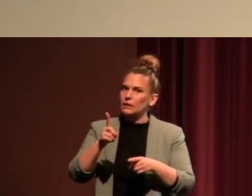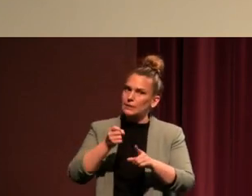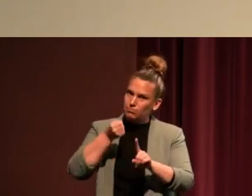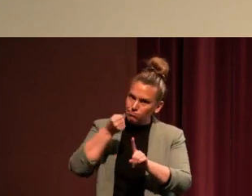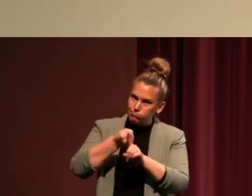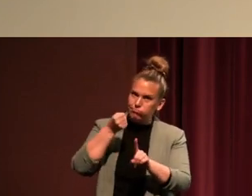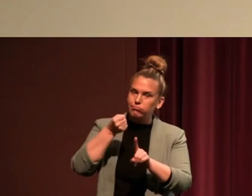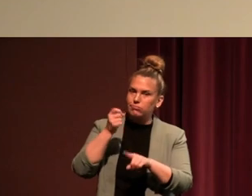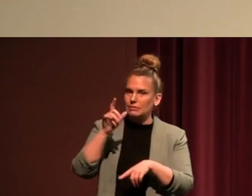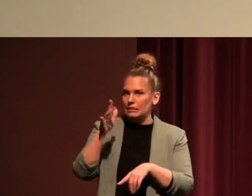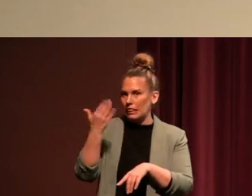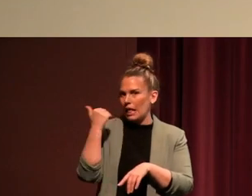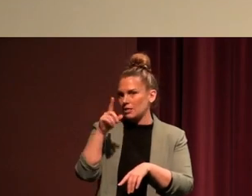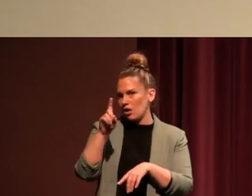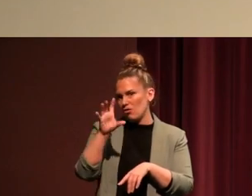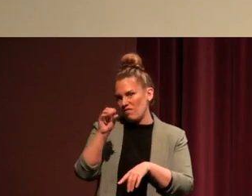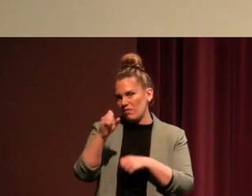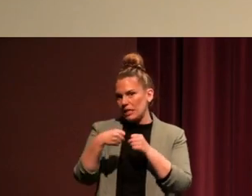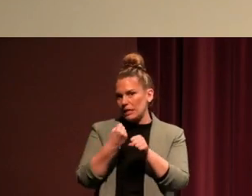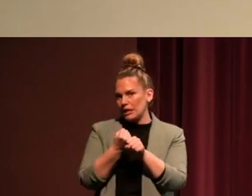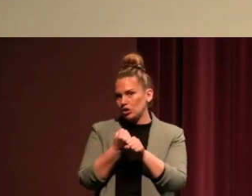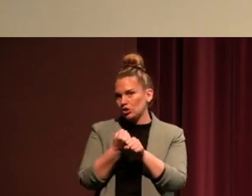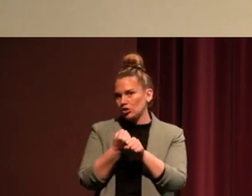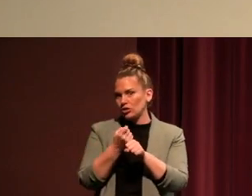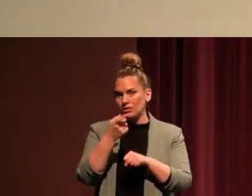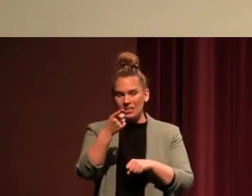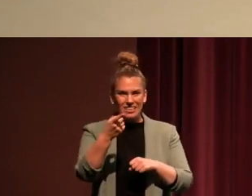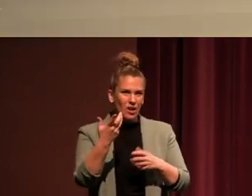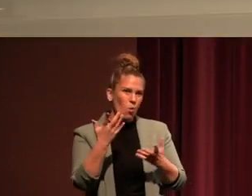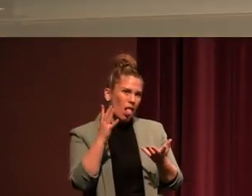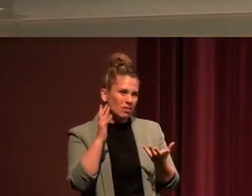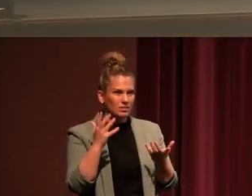100, 150 years of land use practices.